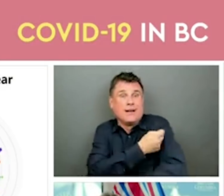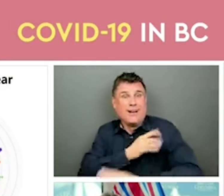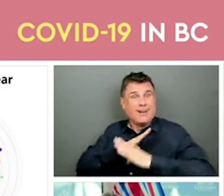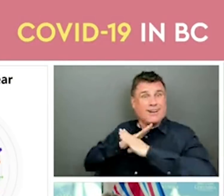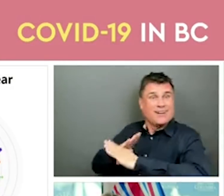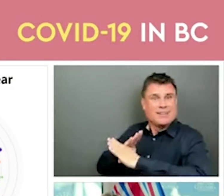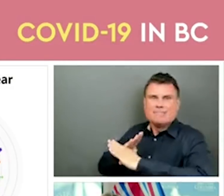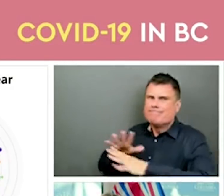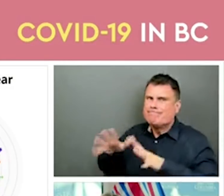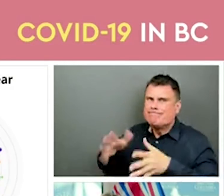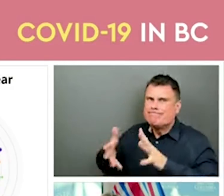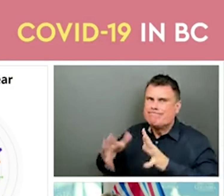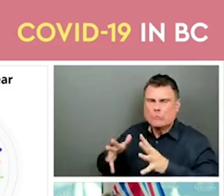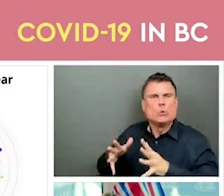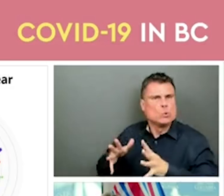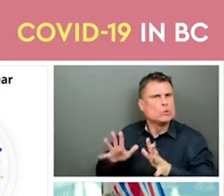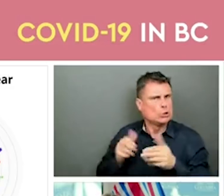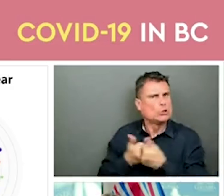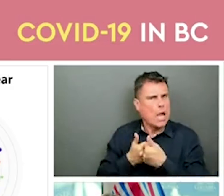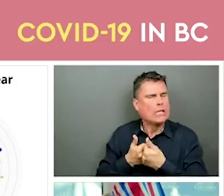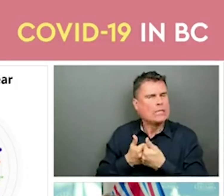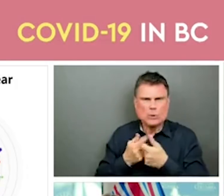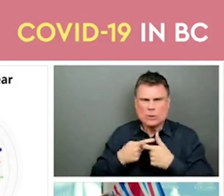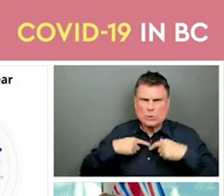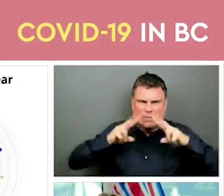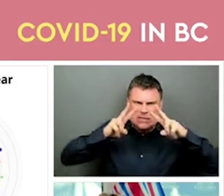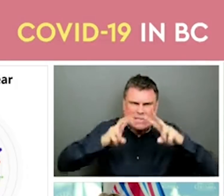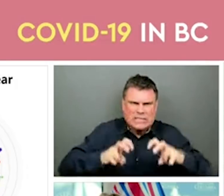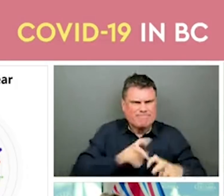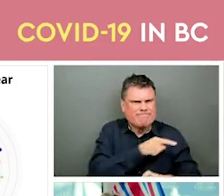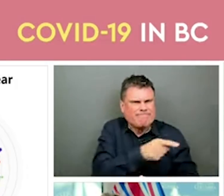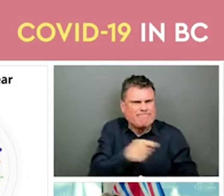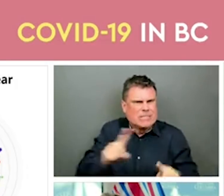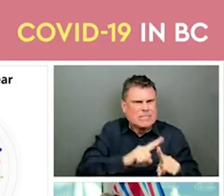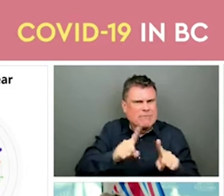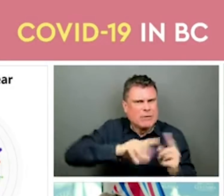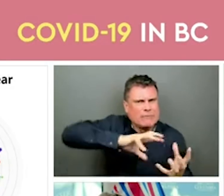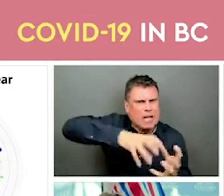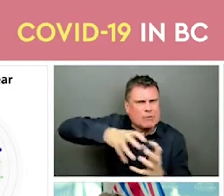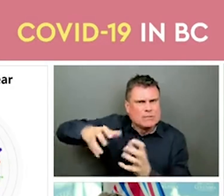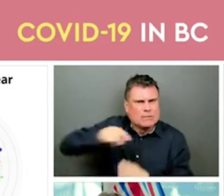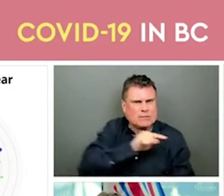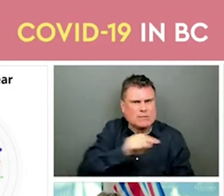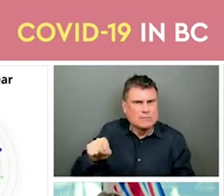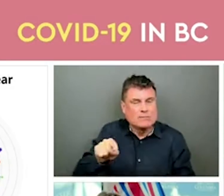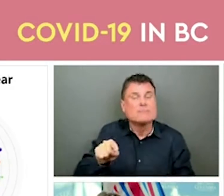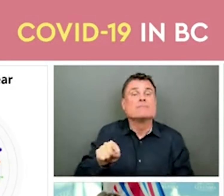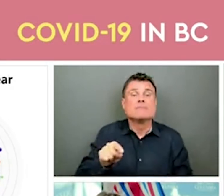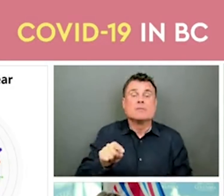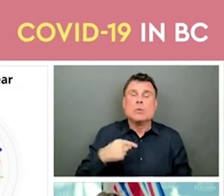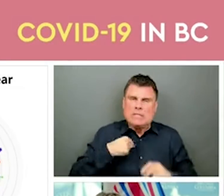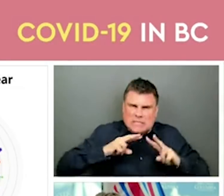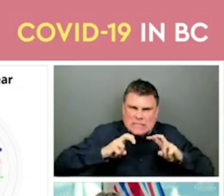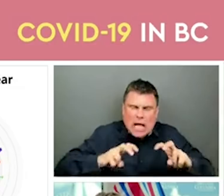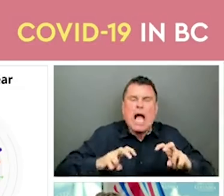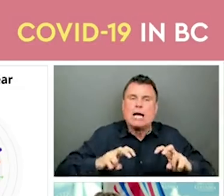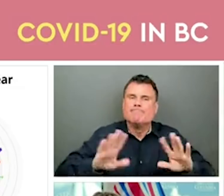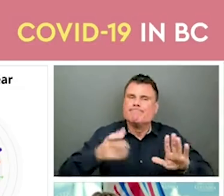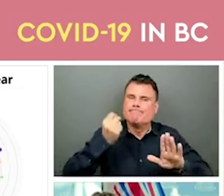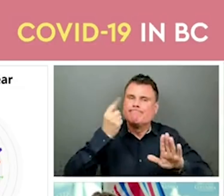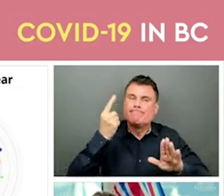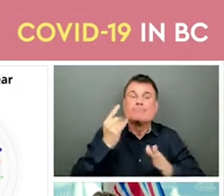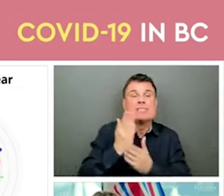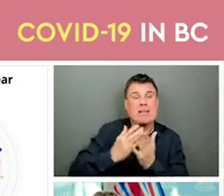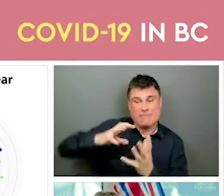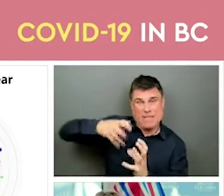with diagnostic tests. And as a result, we do know that these some of these variants of concern,